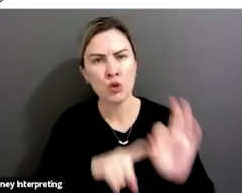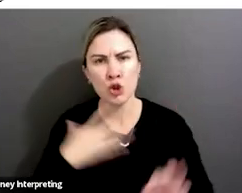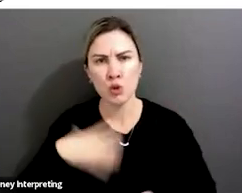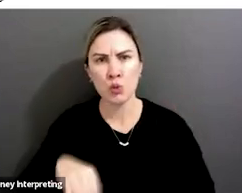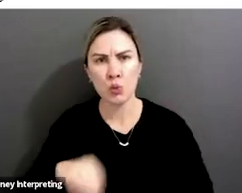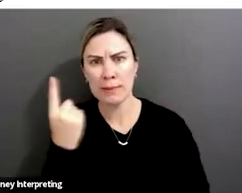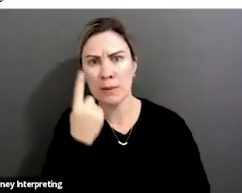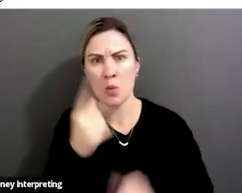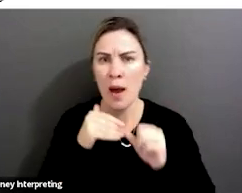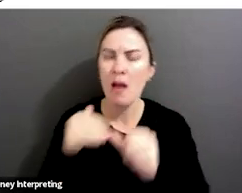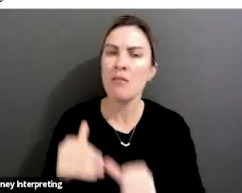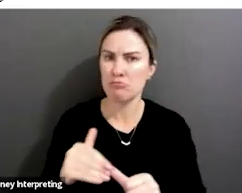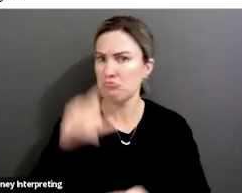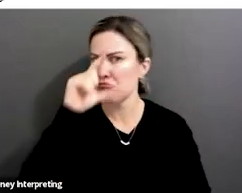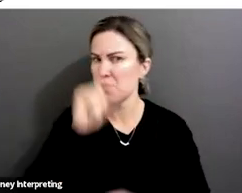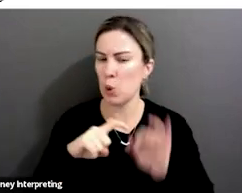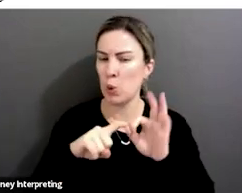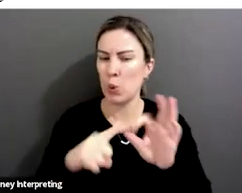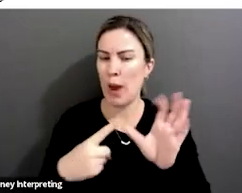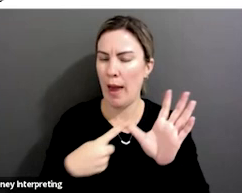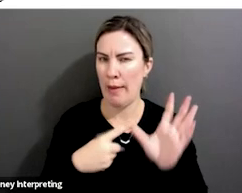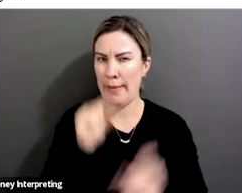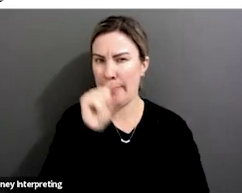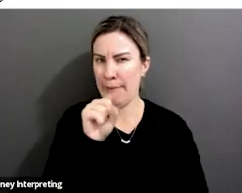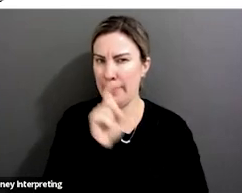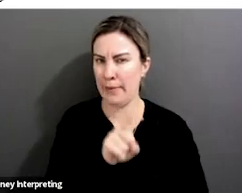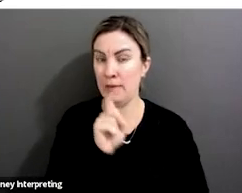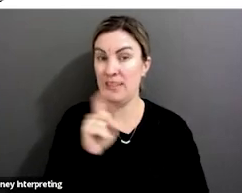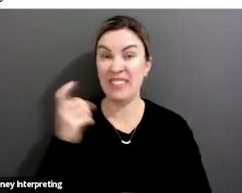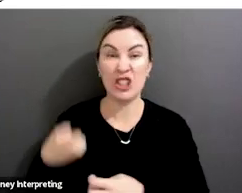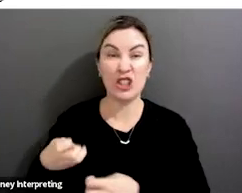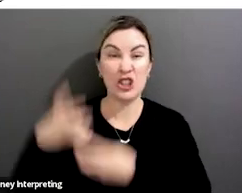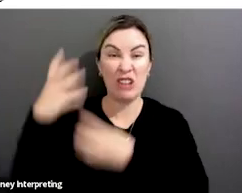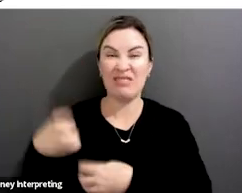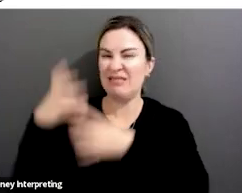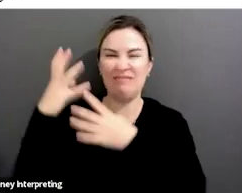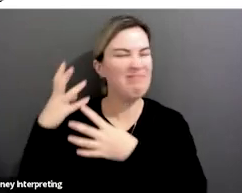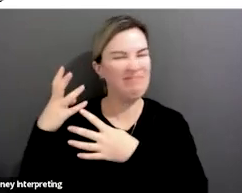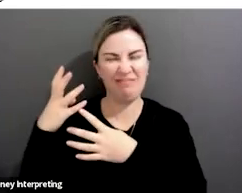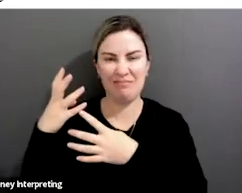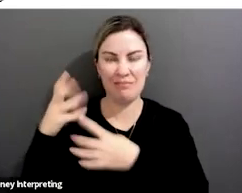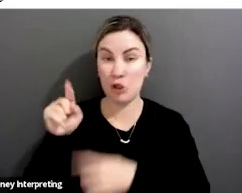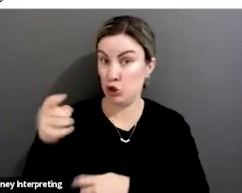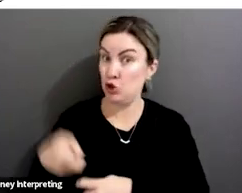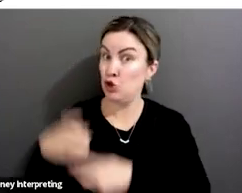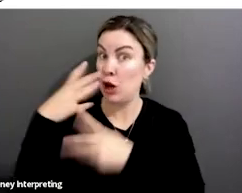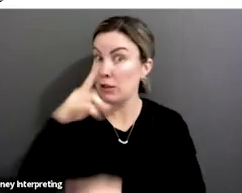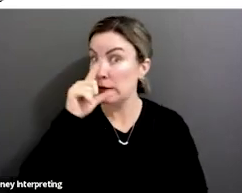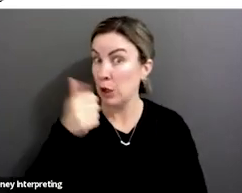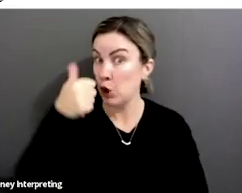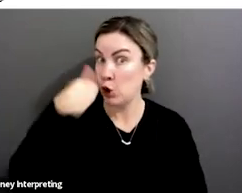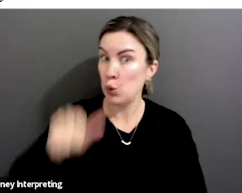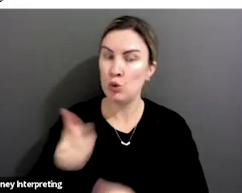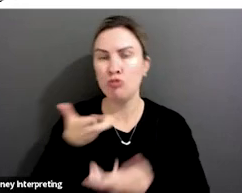seminar, just pop them in the Q&A box. Don't pop them in the chat. Please feel free to use the chat as you are doing